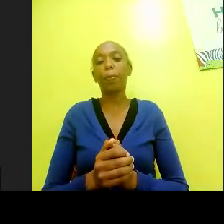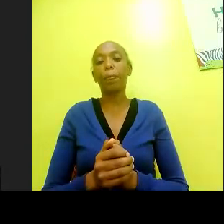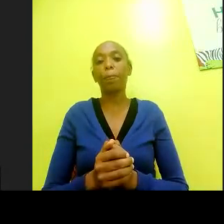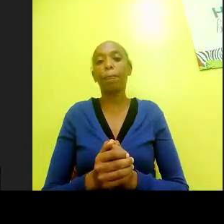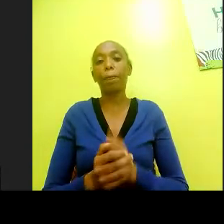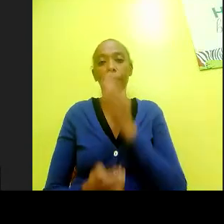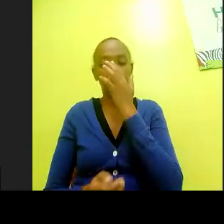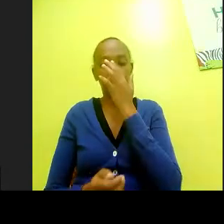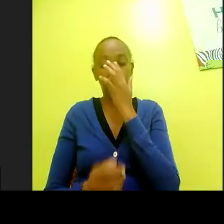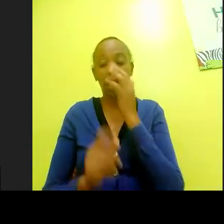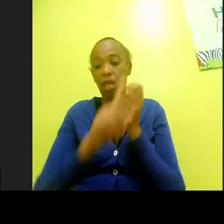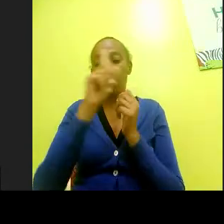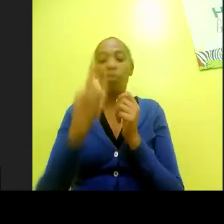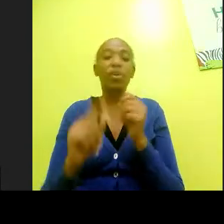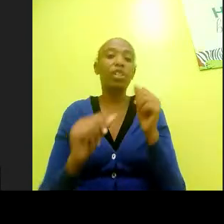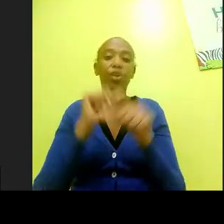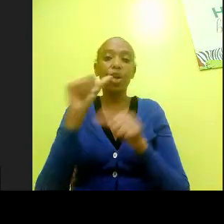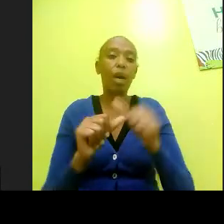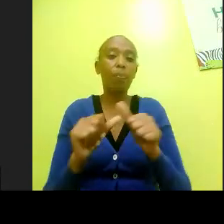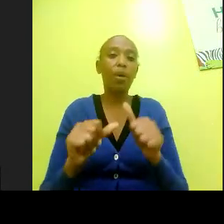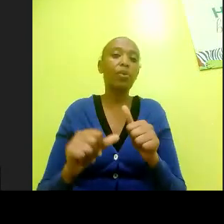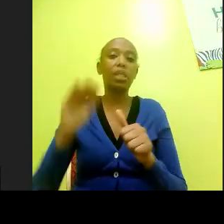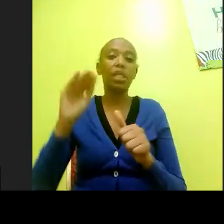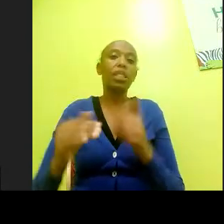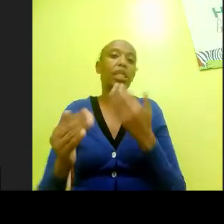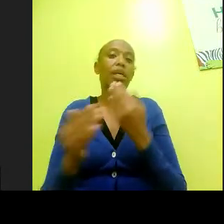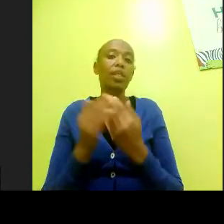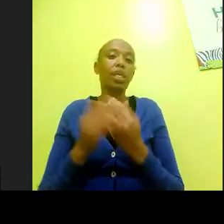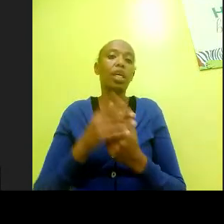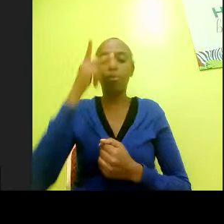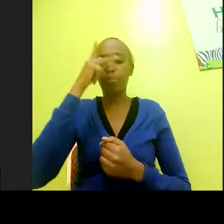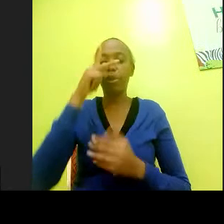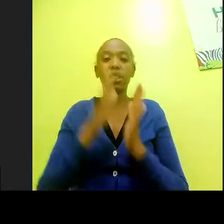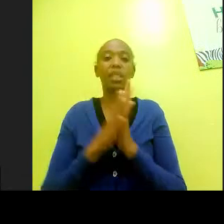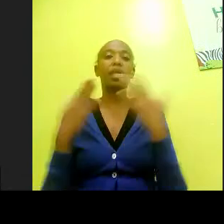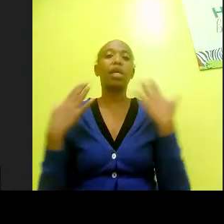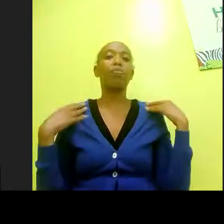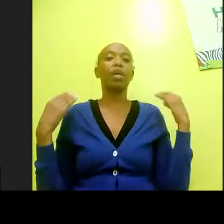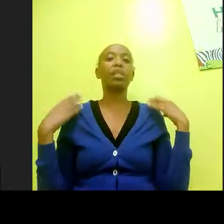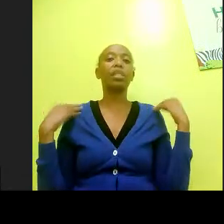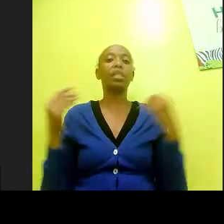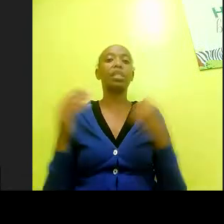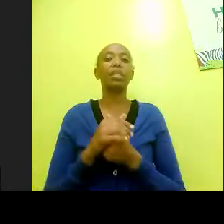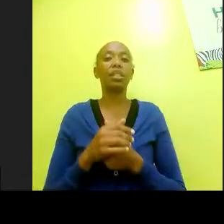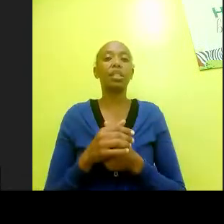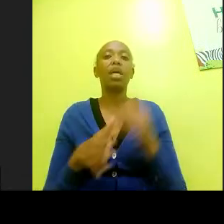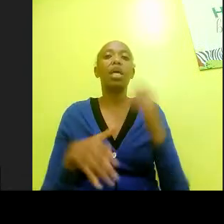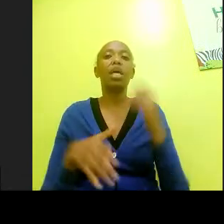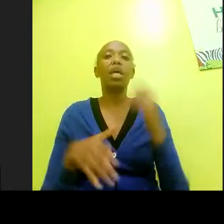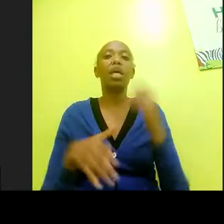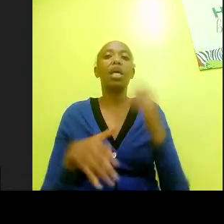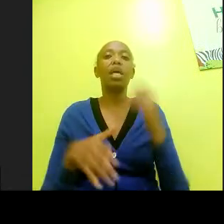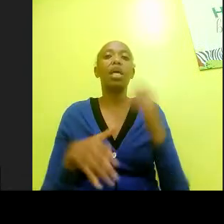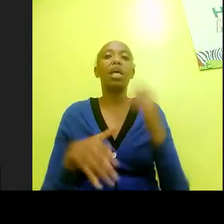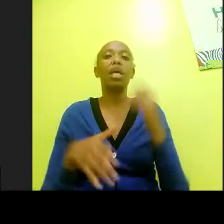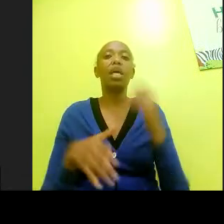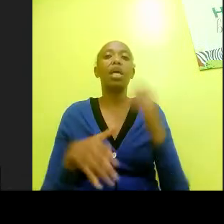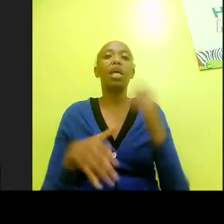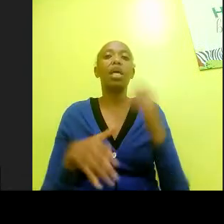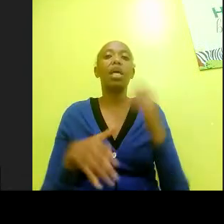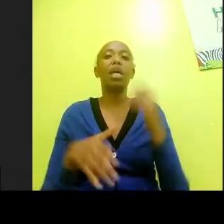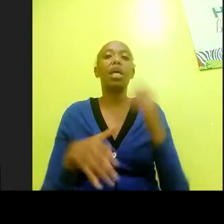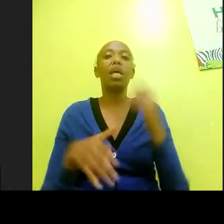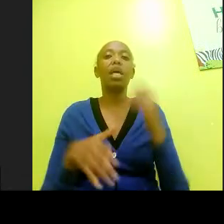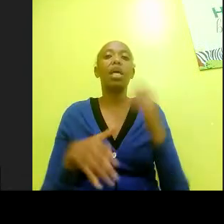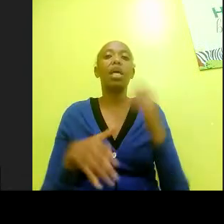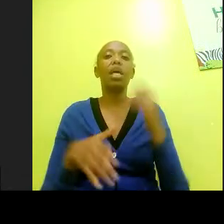The question around childcare policies and practices. Thank you. We do have in